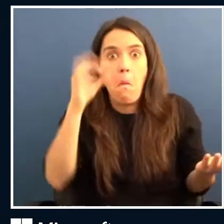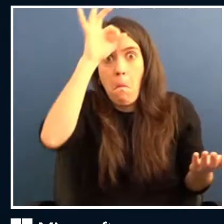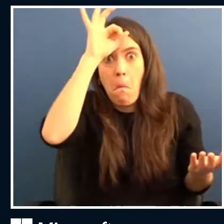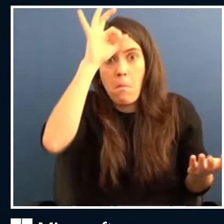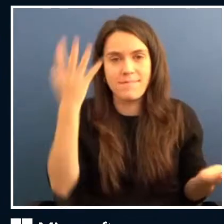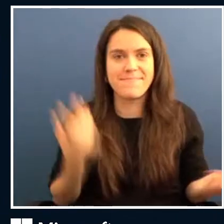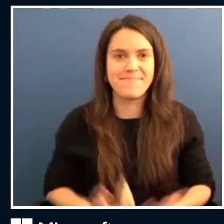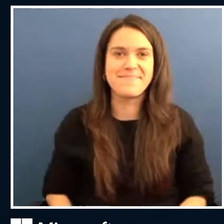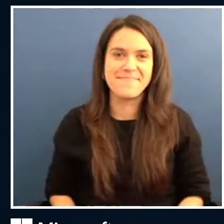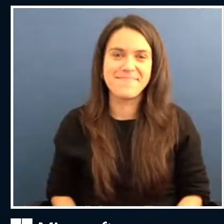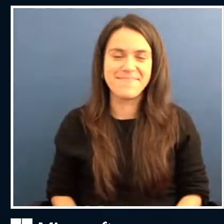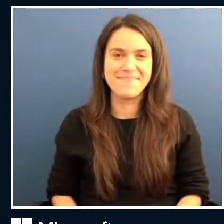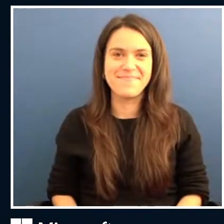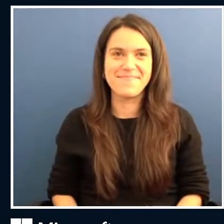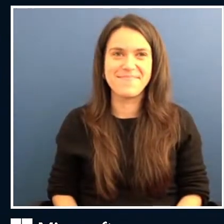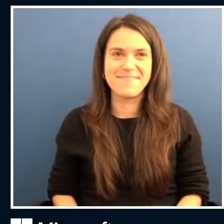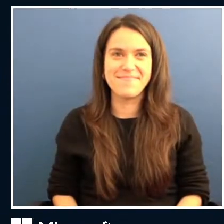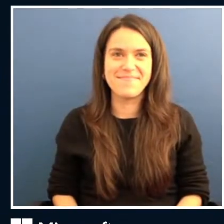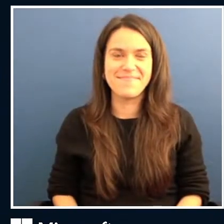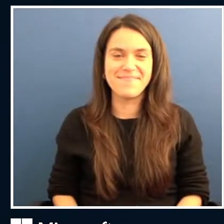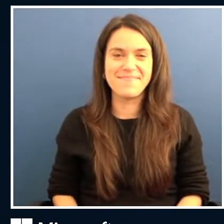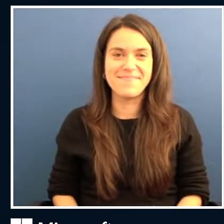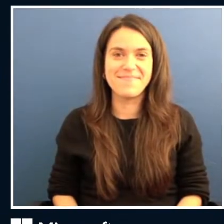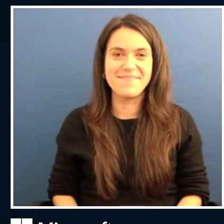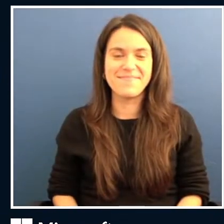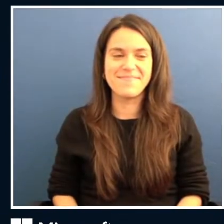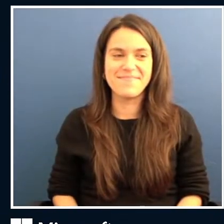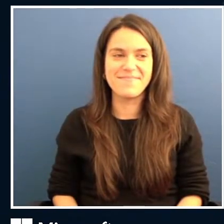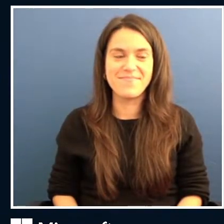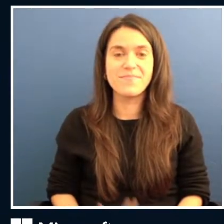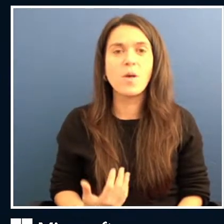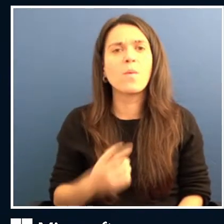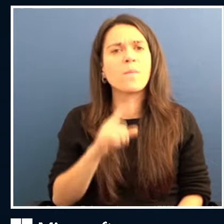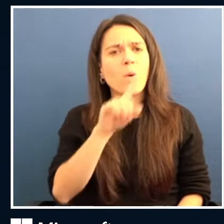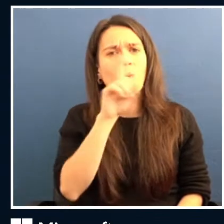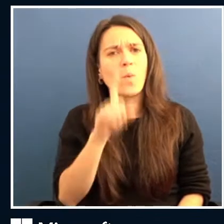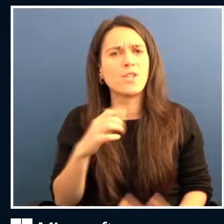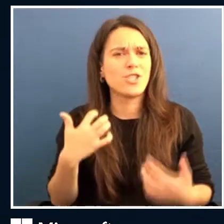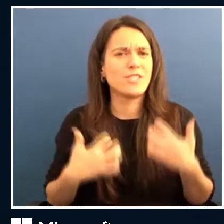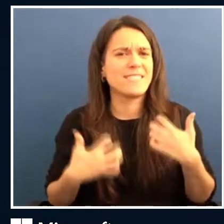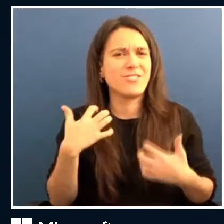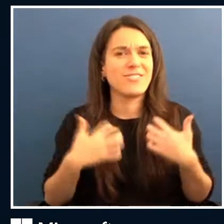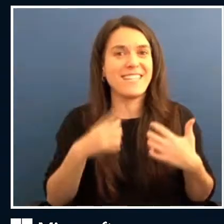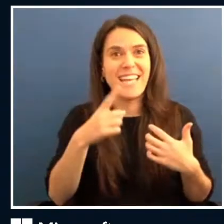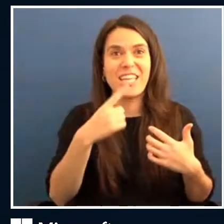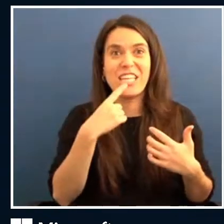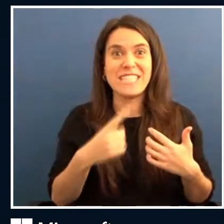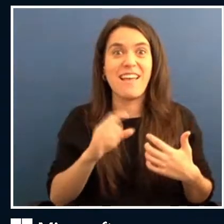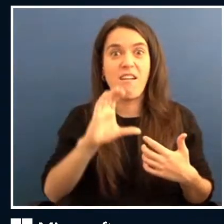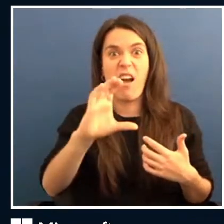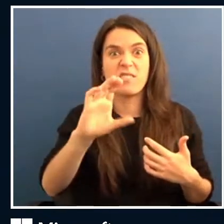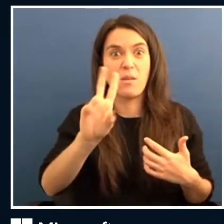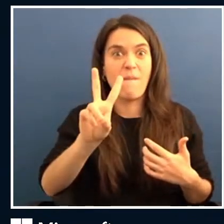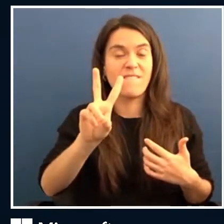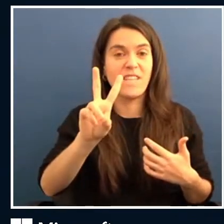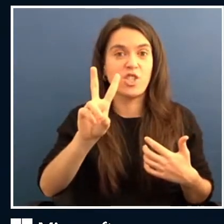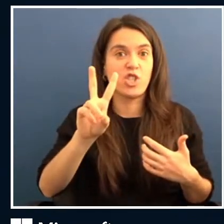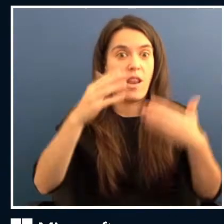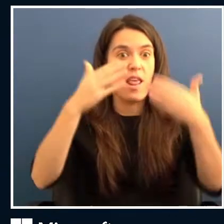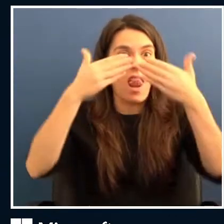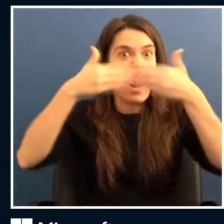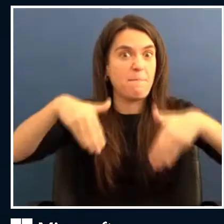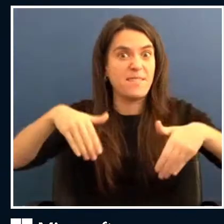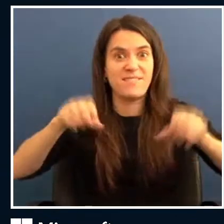So there is an interesting question. I think you mentioned that there is no limit to custom vision, but custom vision is really easy to use. But in